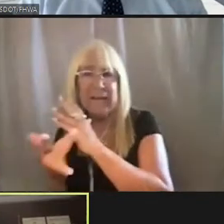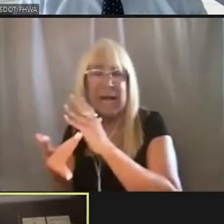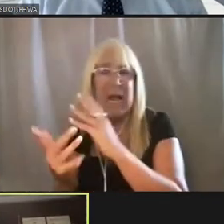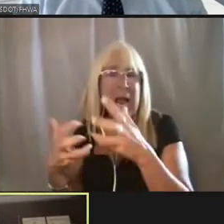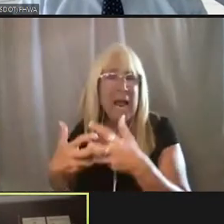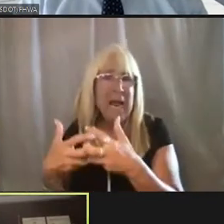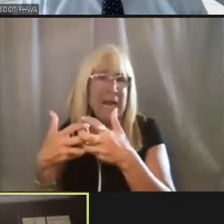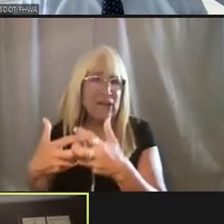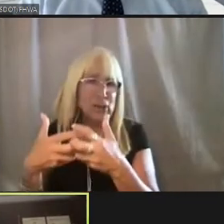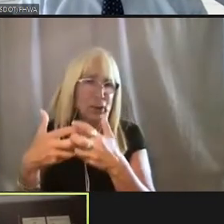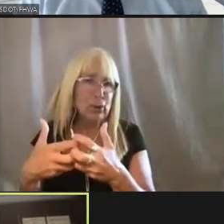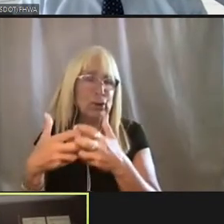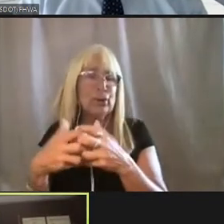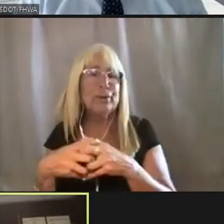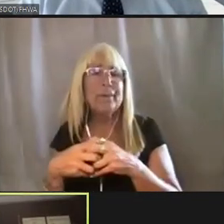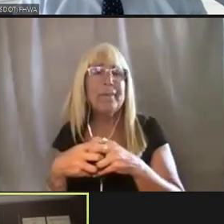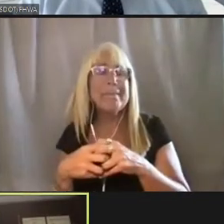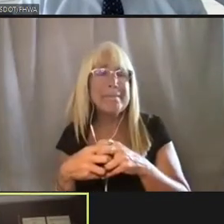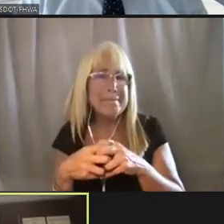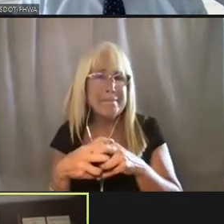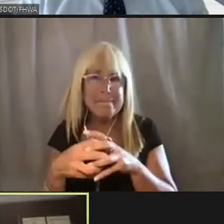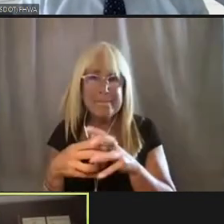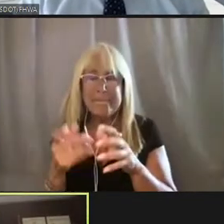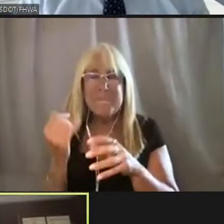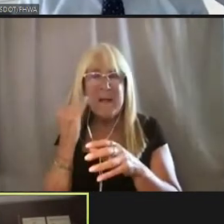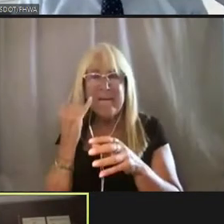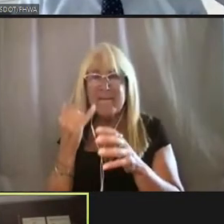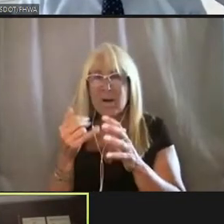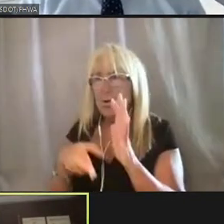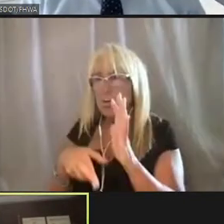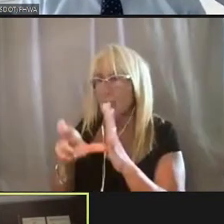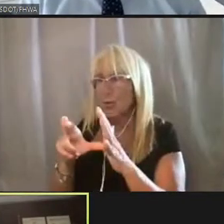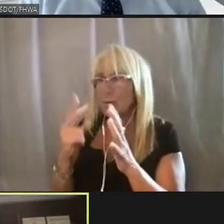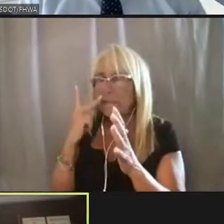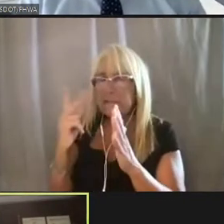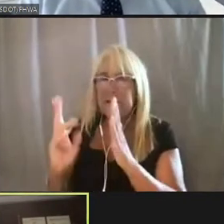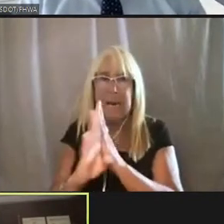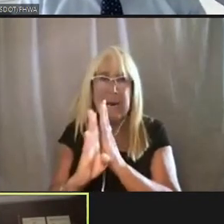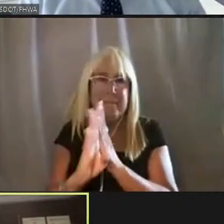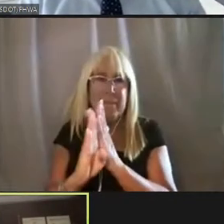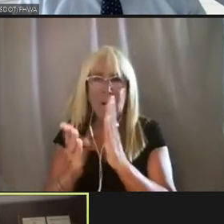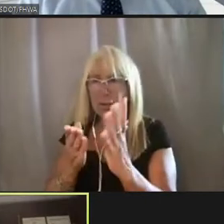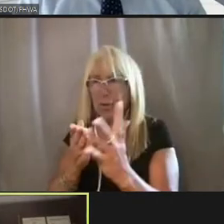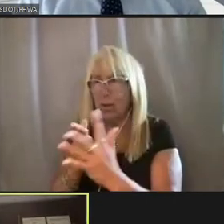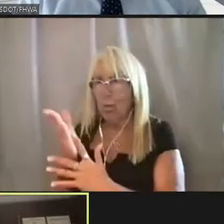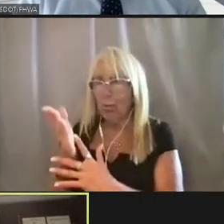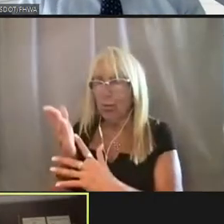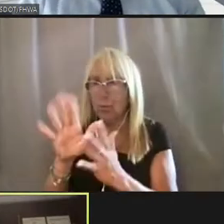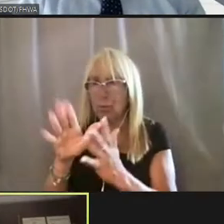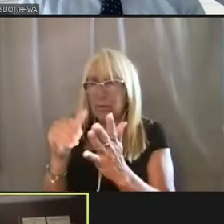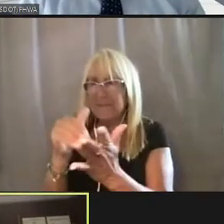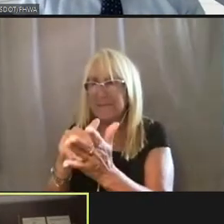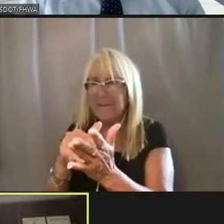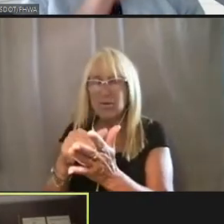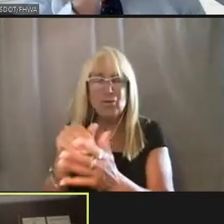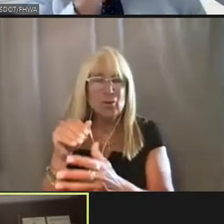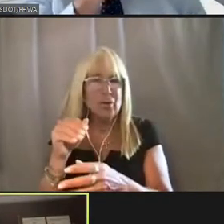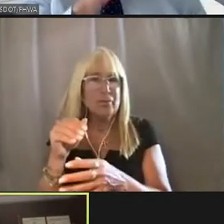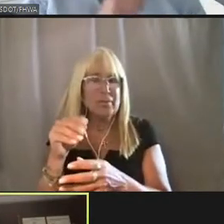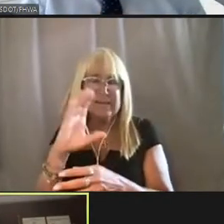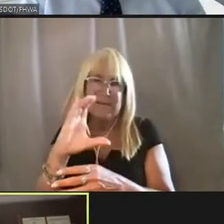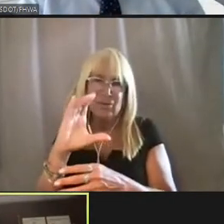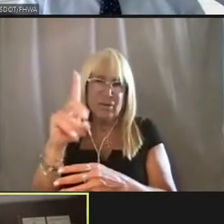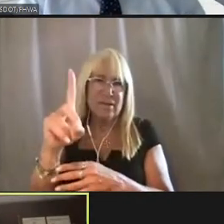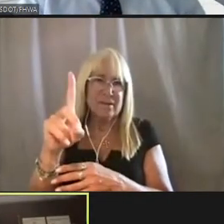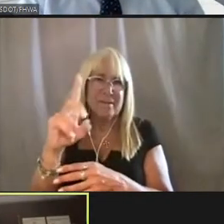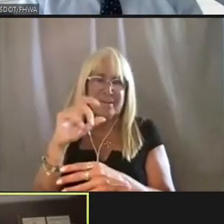emissions upon this review it would be seen that bus travel through the central business would be encouraged not discouraged by